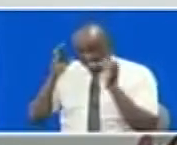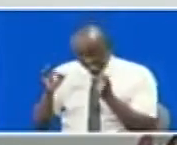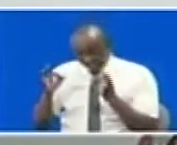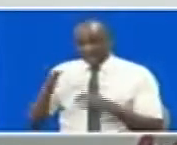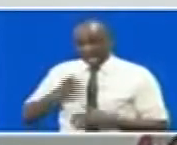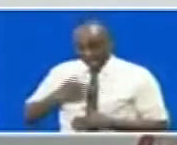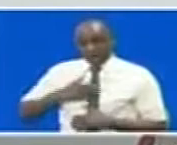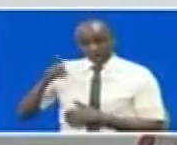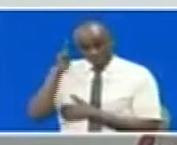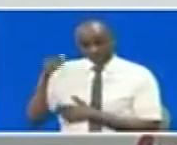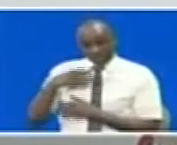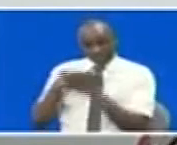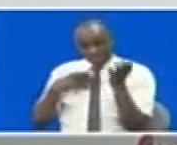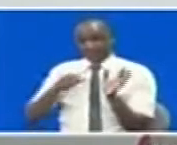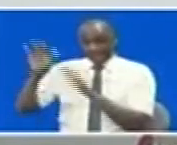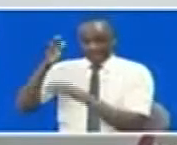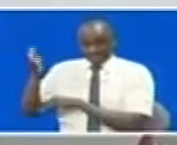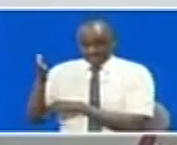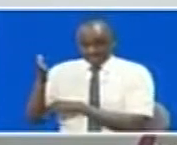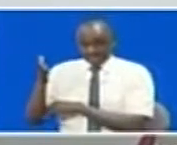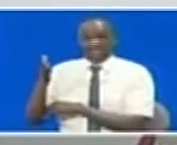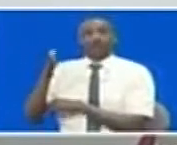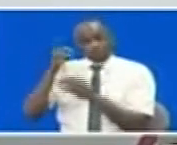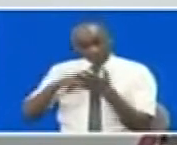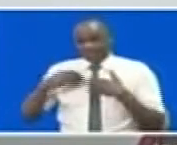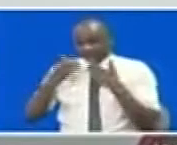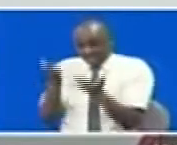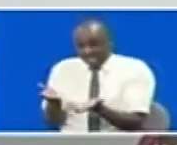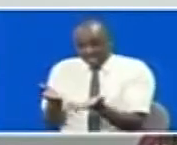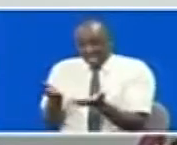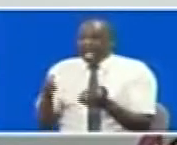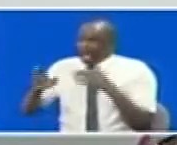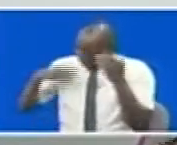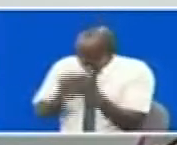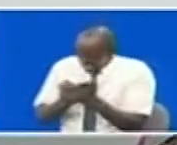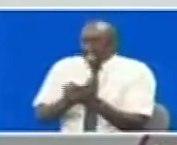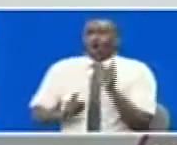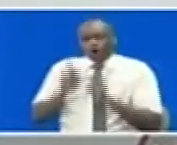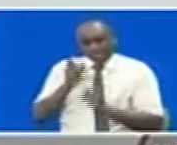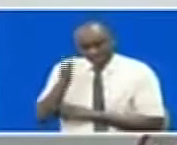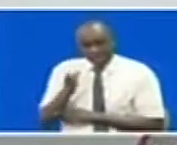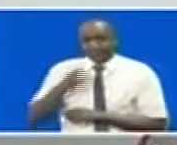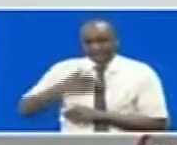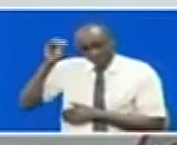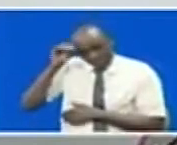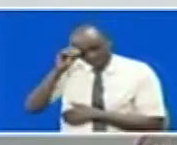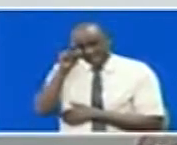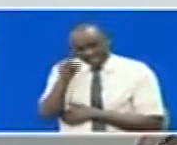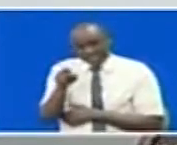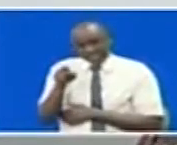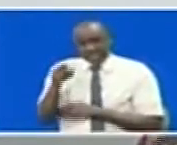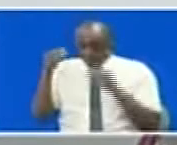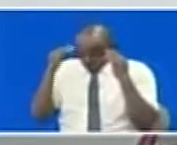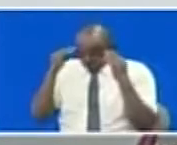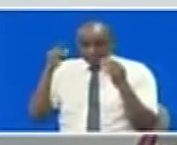our law enforcers just looked at what we already have and applied it strictly, in my opinion, the courts need